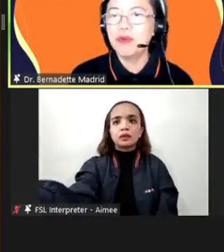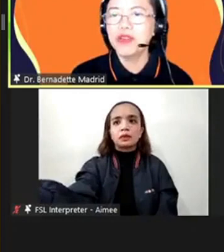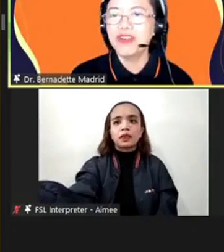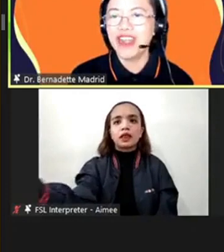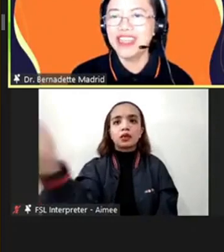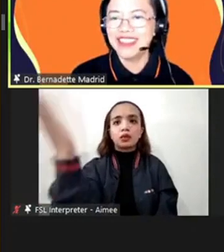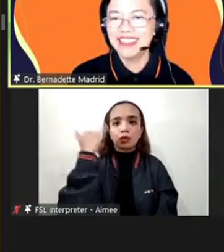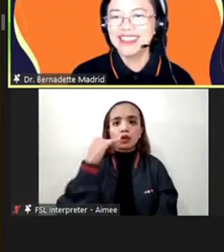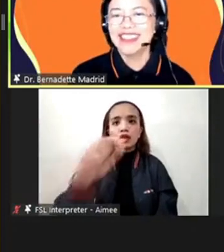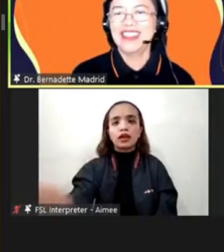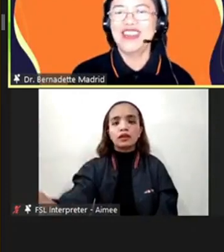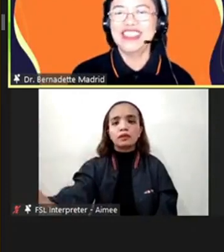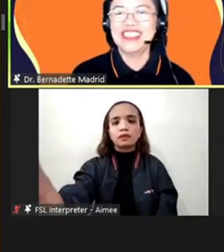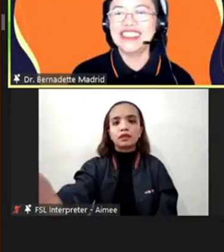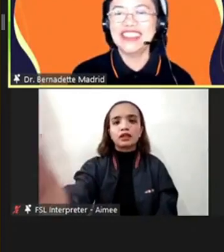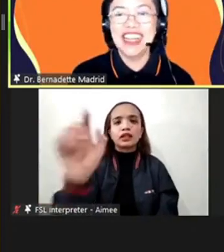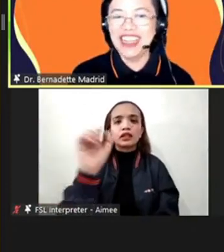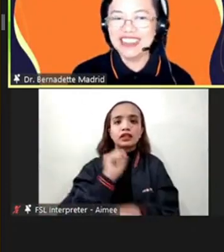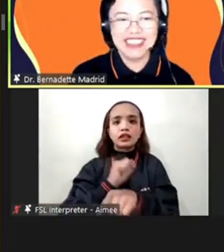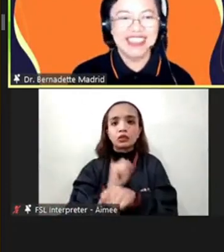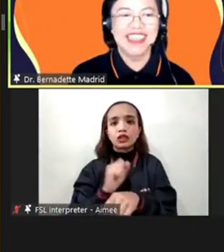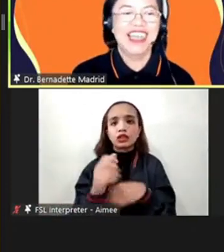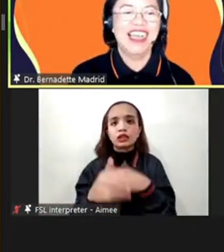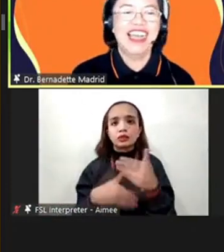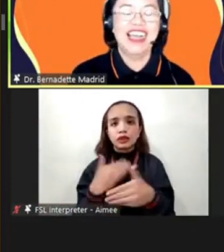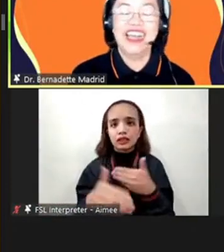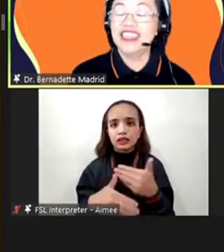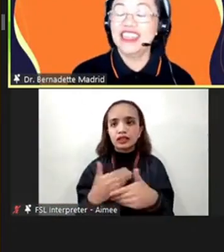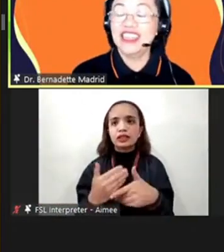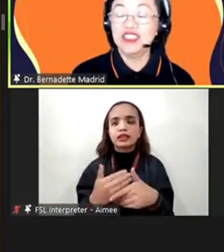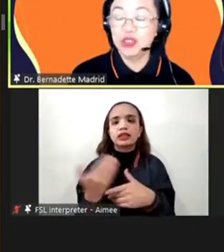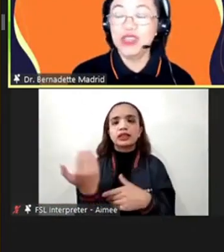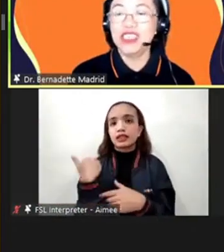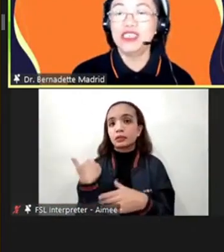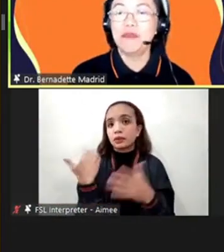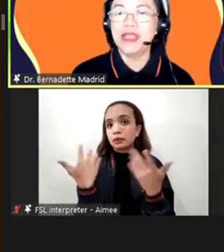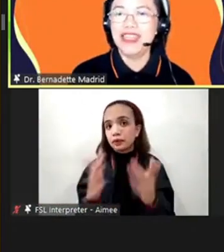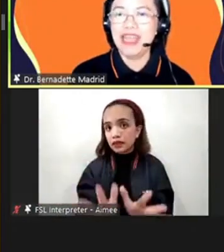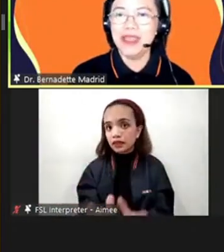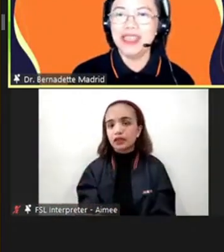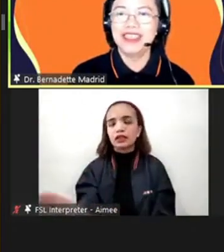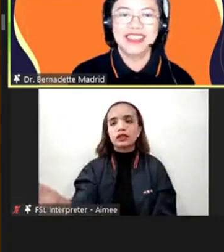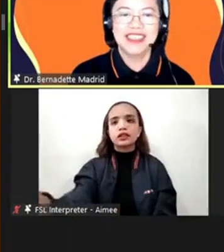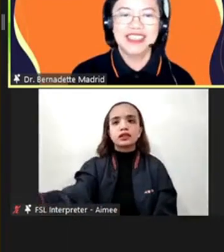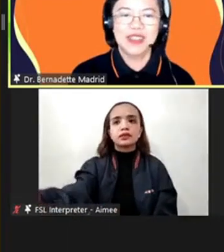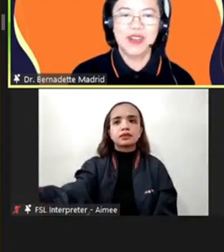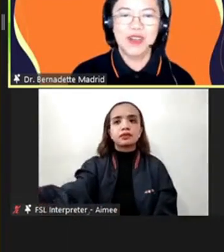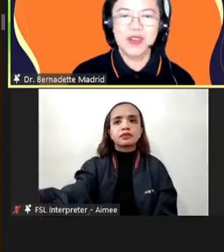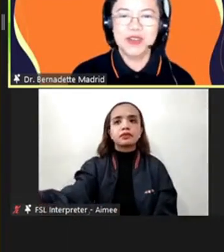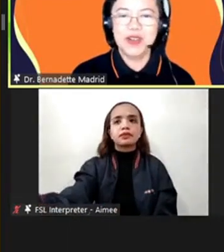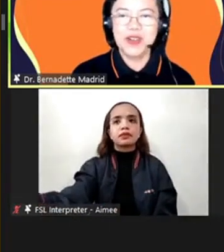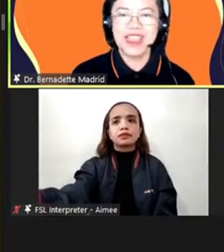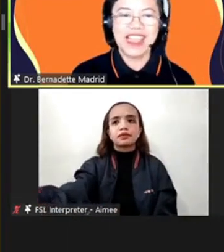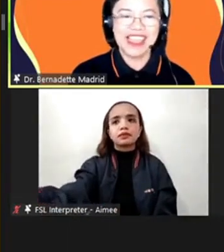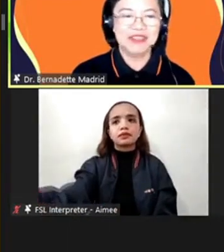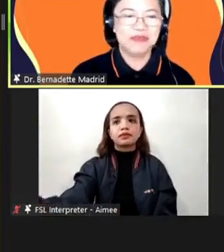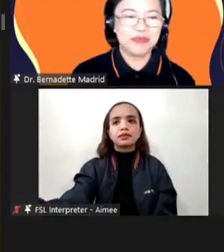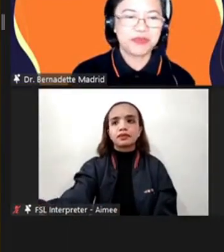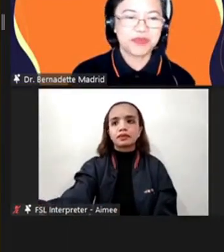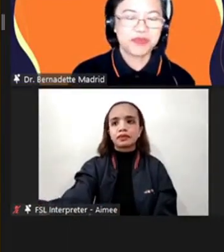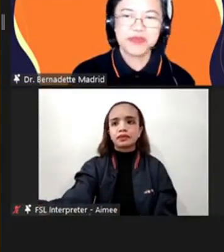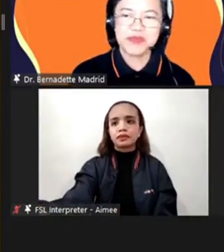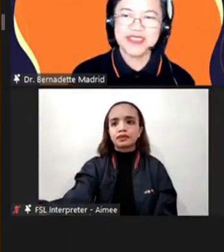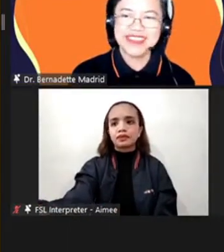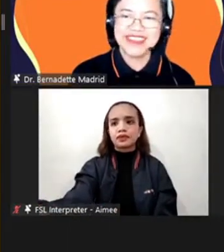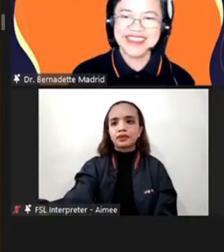work in progress. It's not done during this pandemic. So, okay. Go